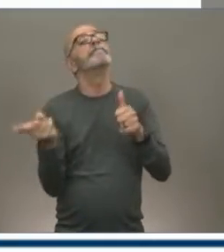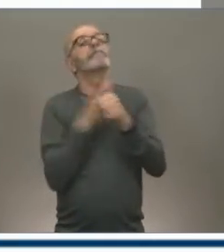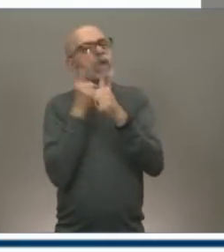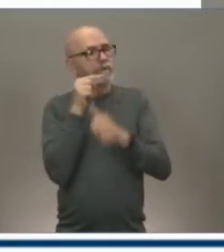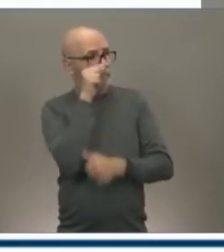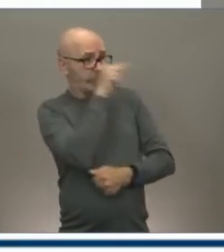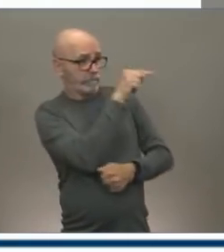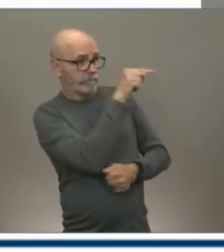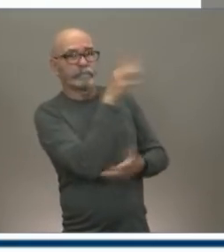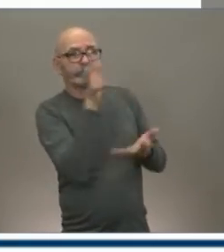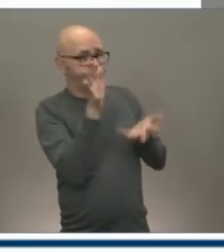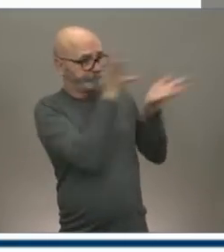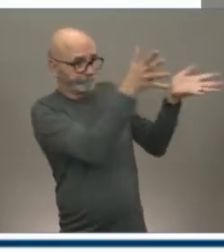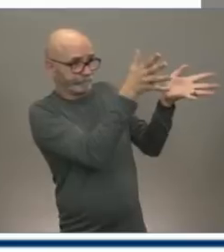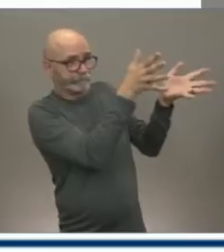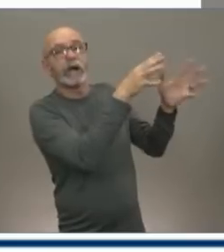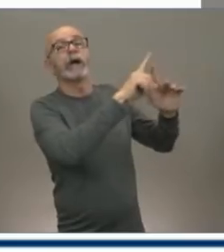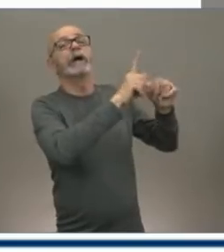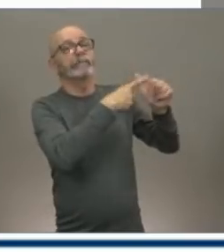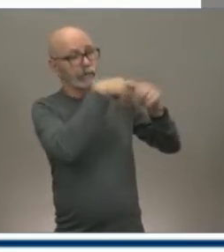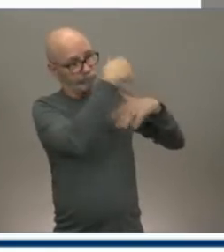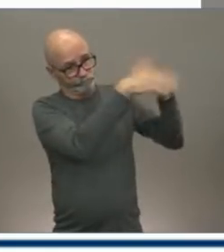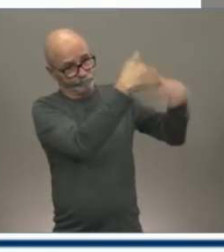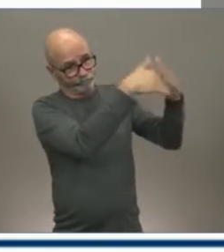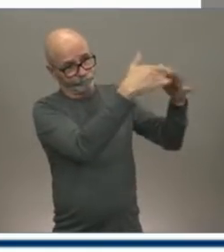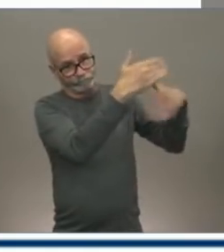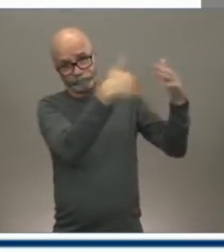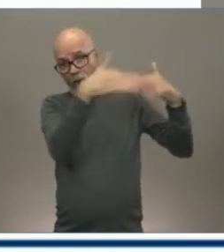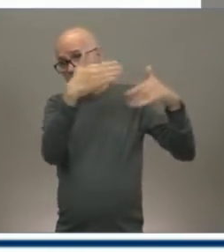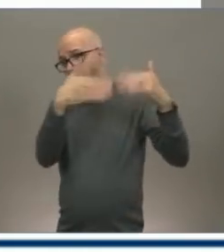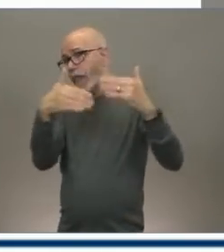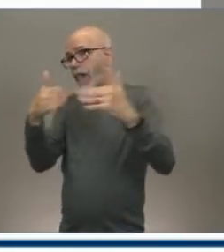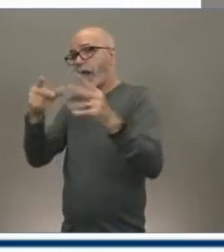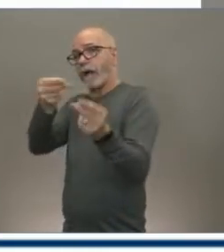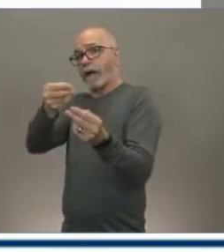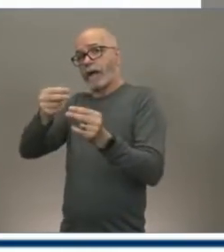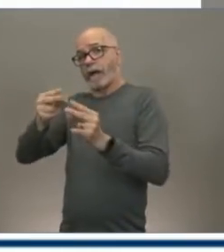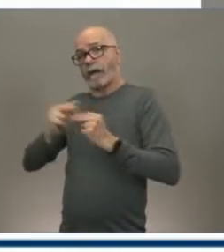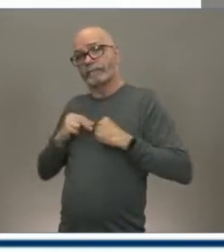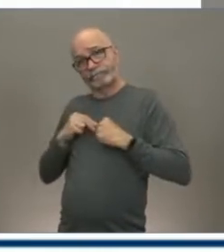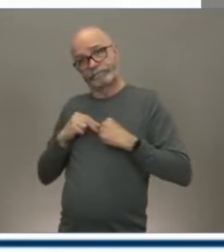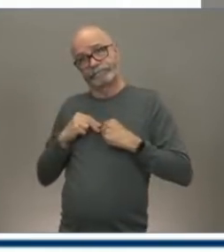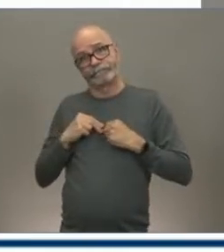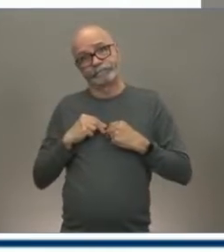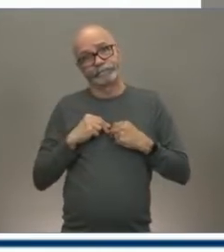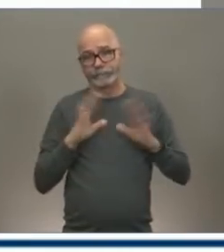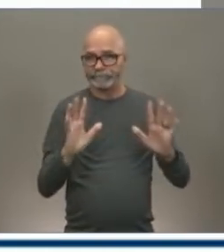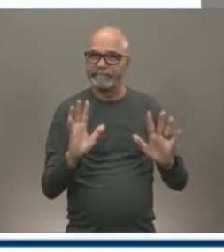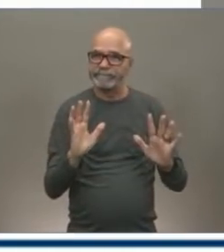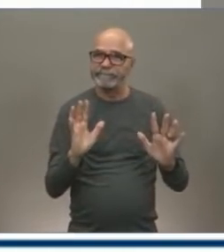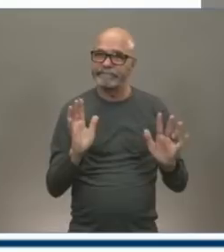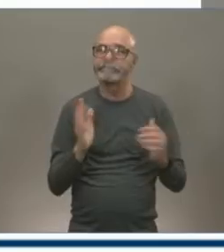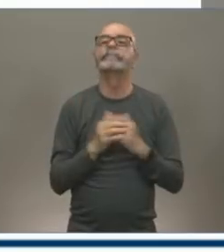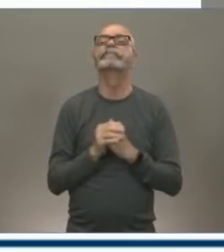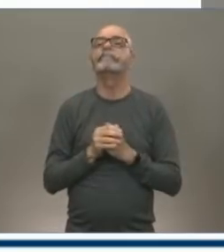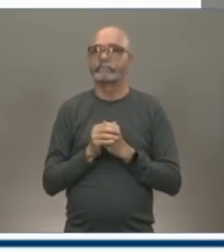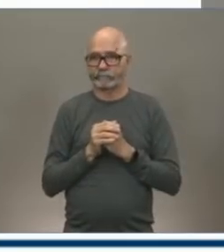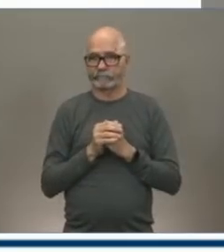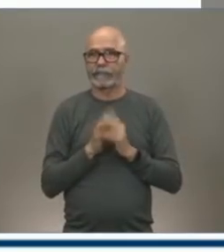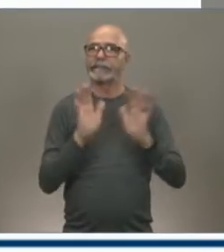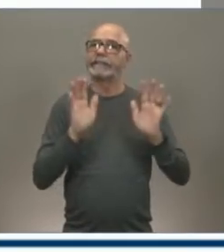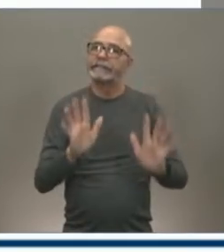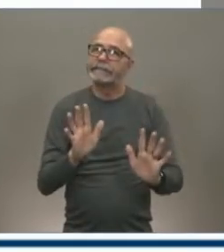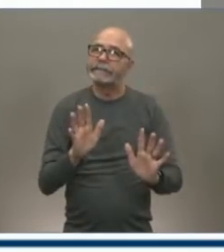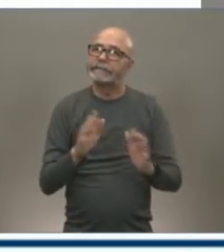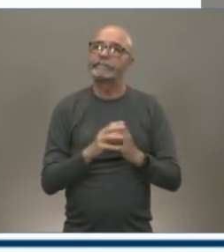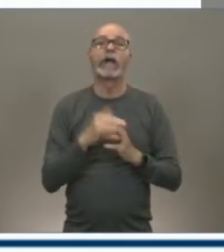front of the line. So as we're rolling this out, it's also going to be very important that we don't get too relaxed